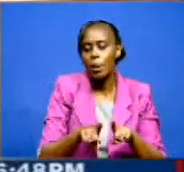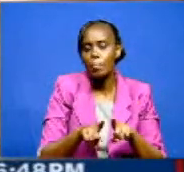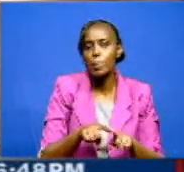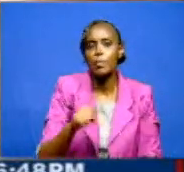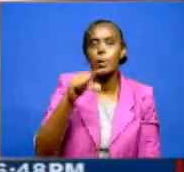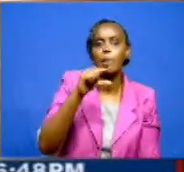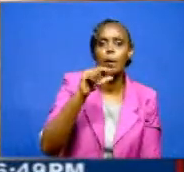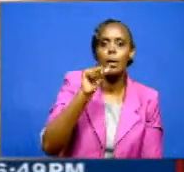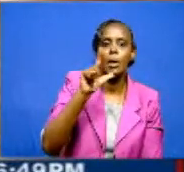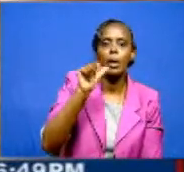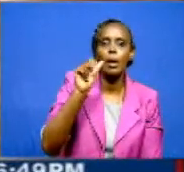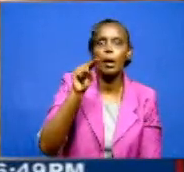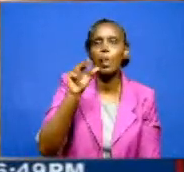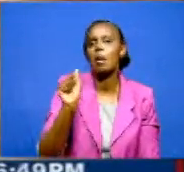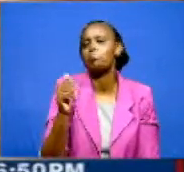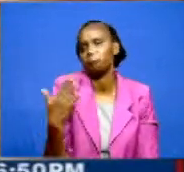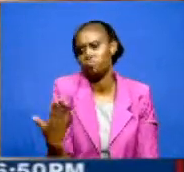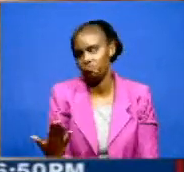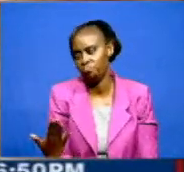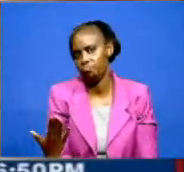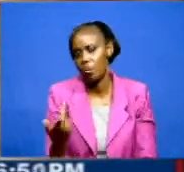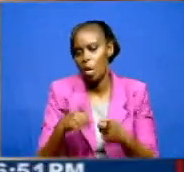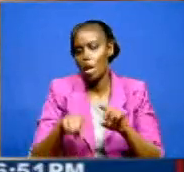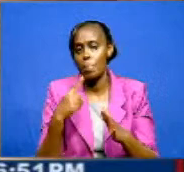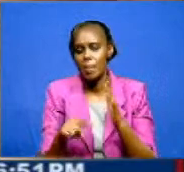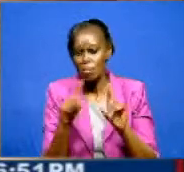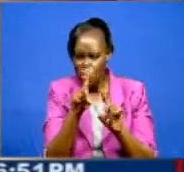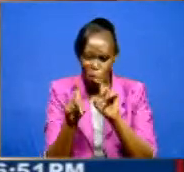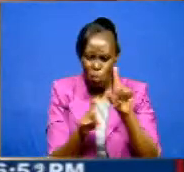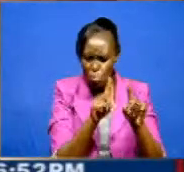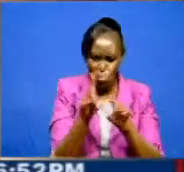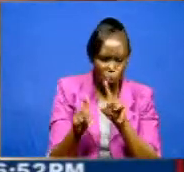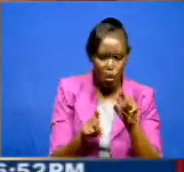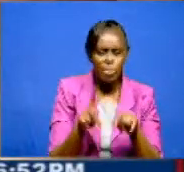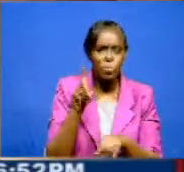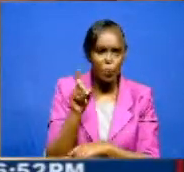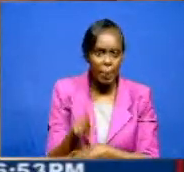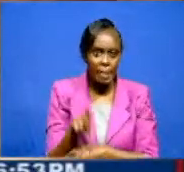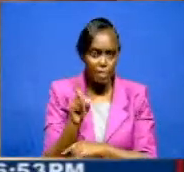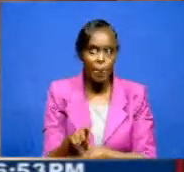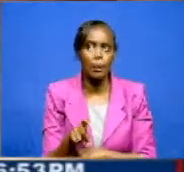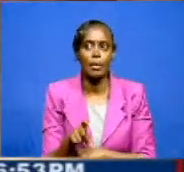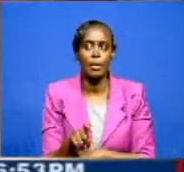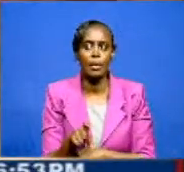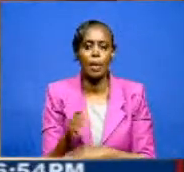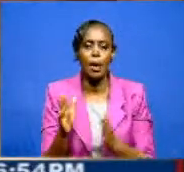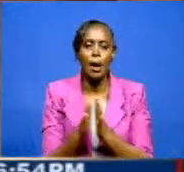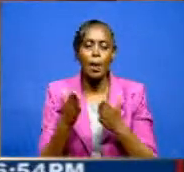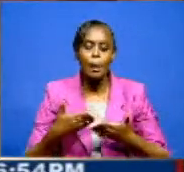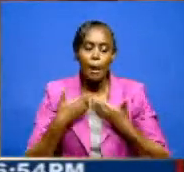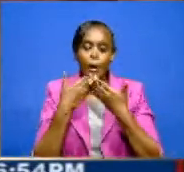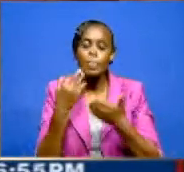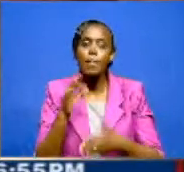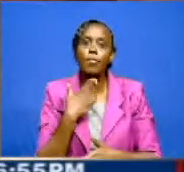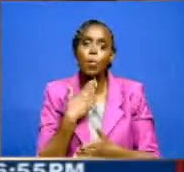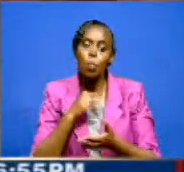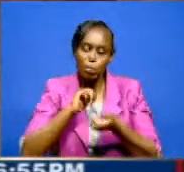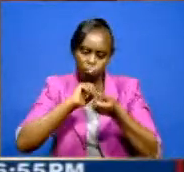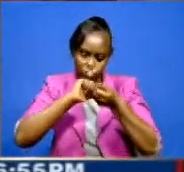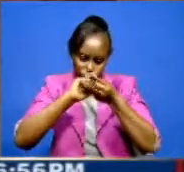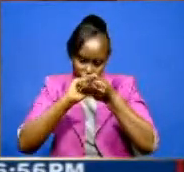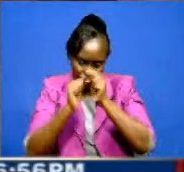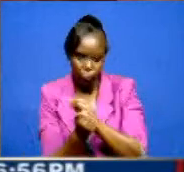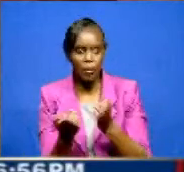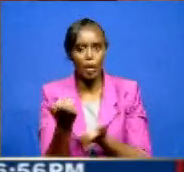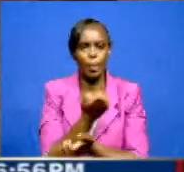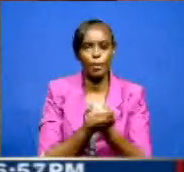Kulalo. So these are questions that we really must ask and really need to answer if we want to transform our